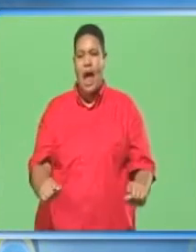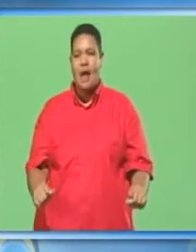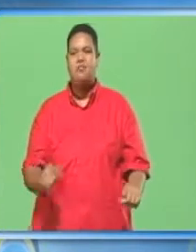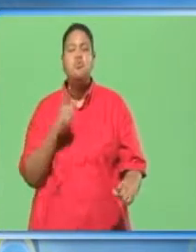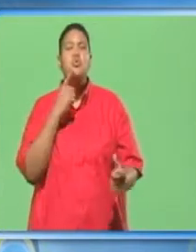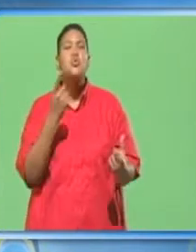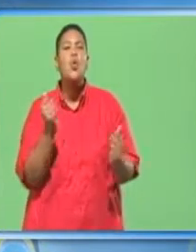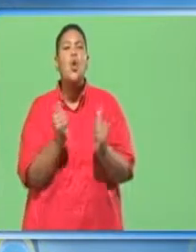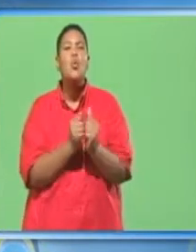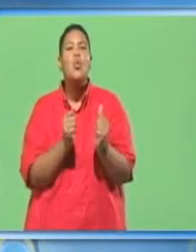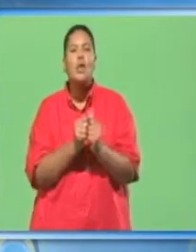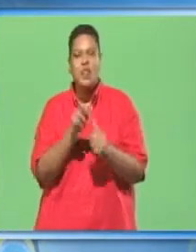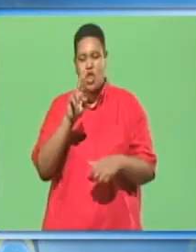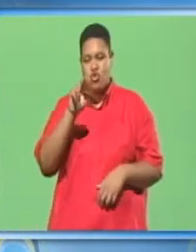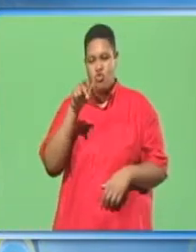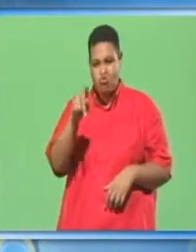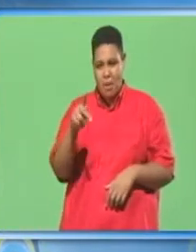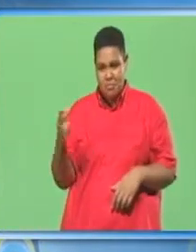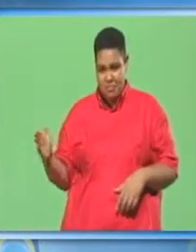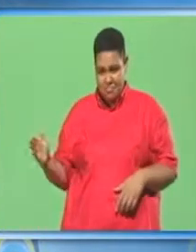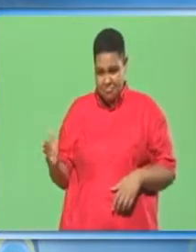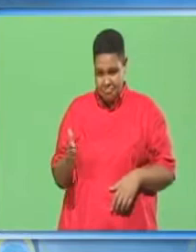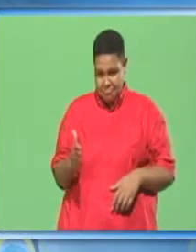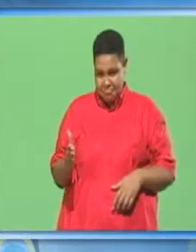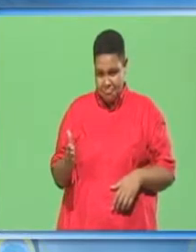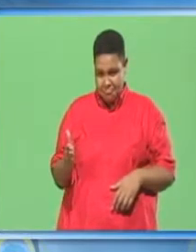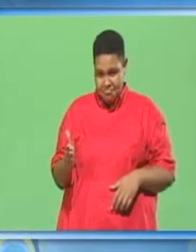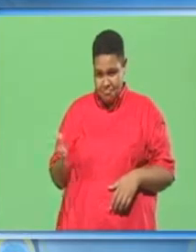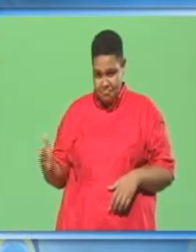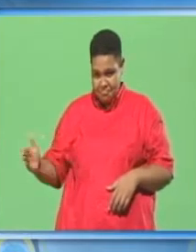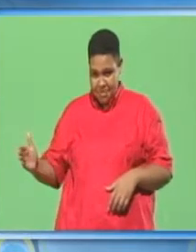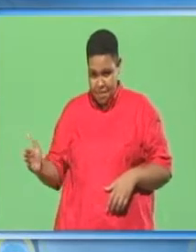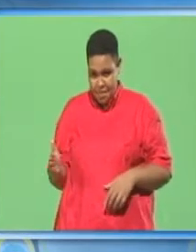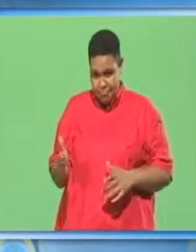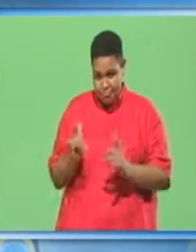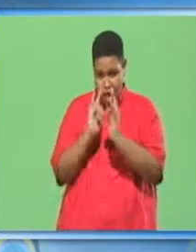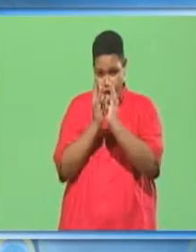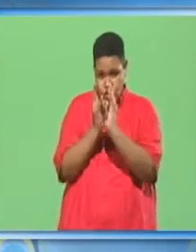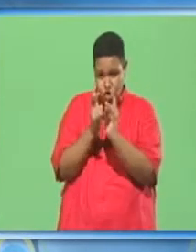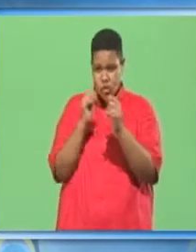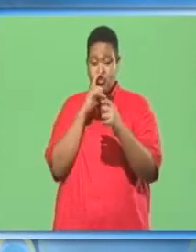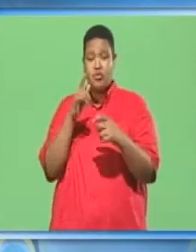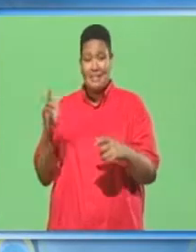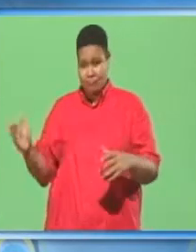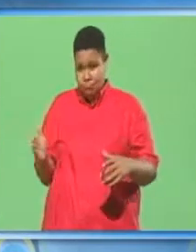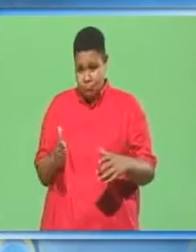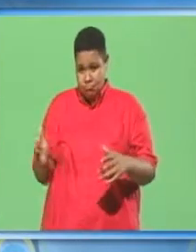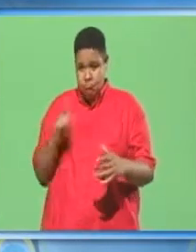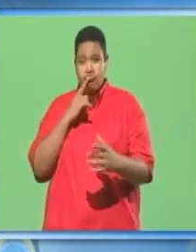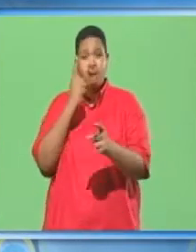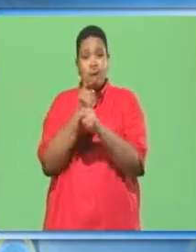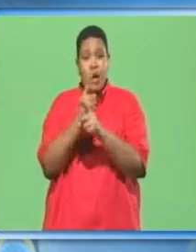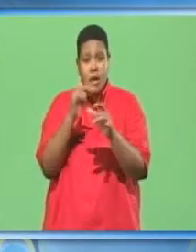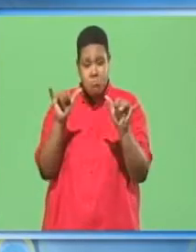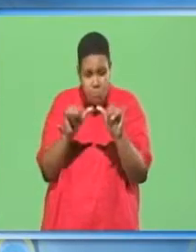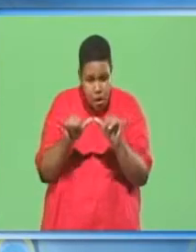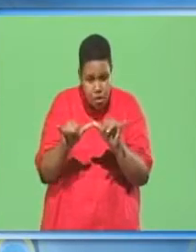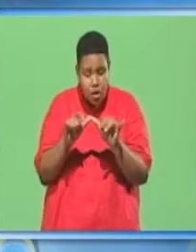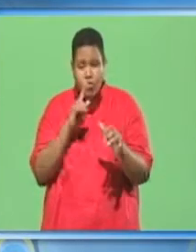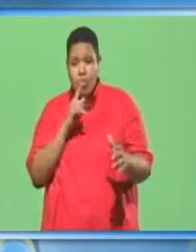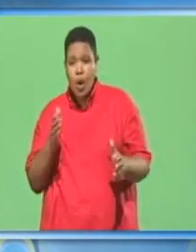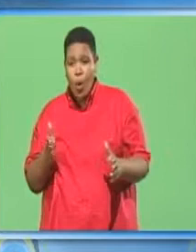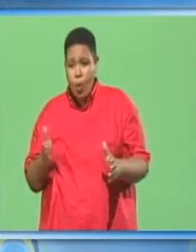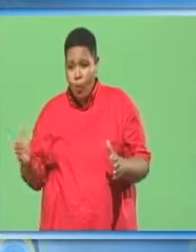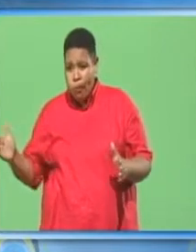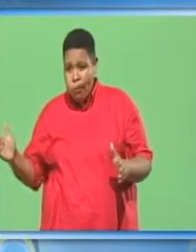is done with the rip fence in place on the saw table. Adjust the fence to the desired measurement relating to the width of